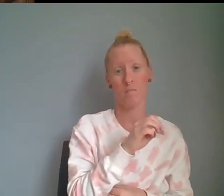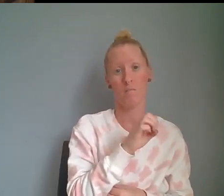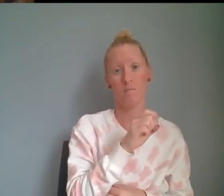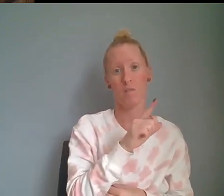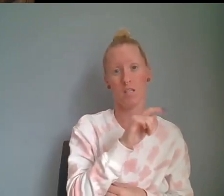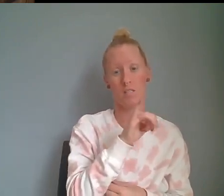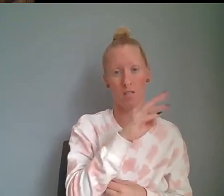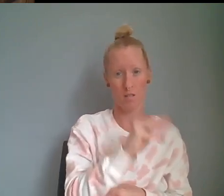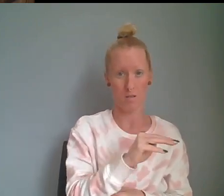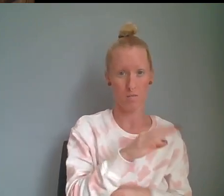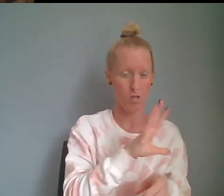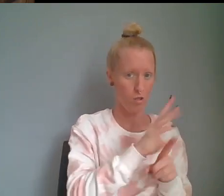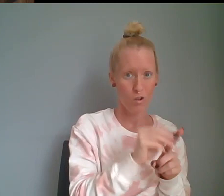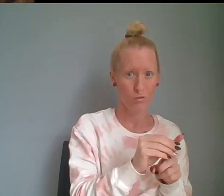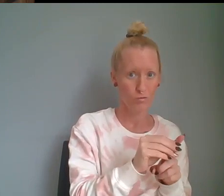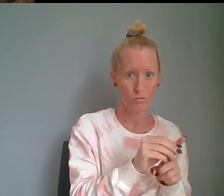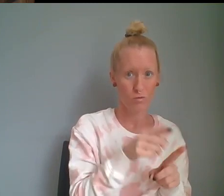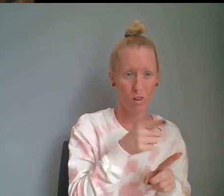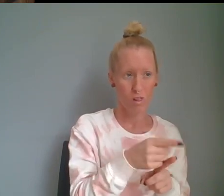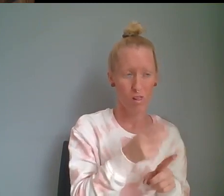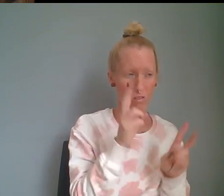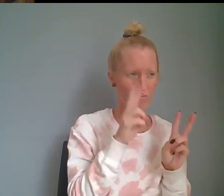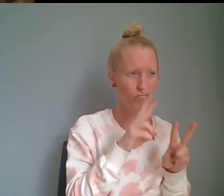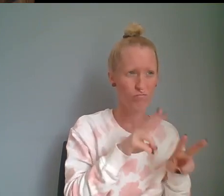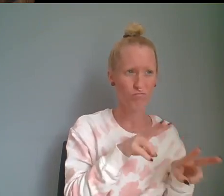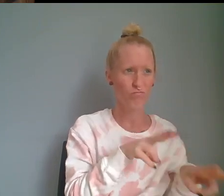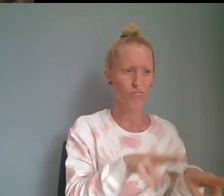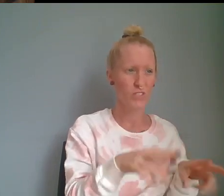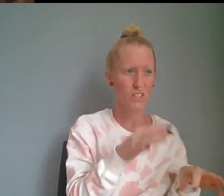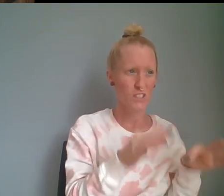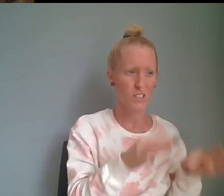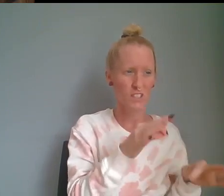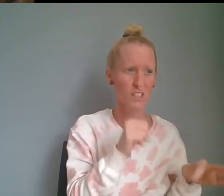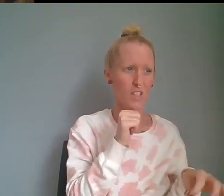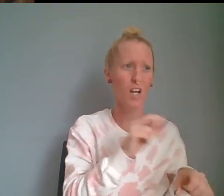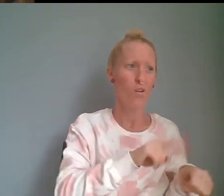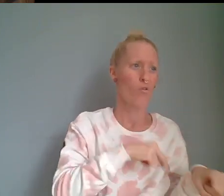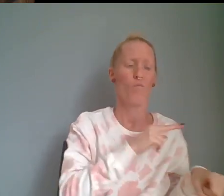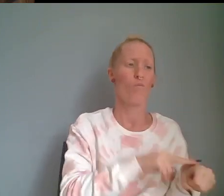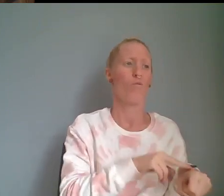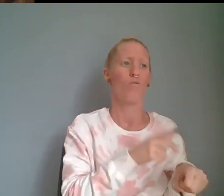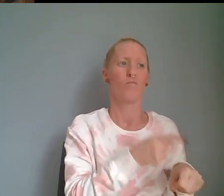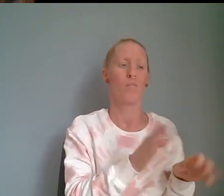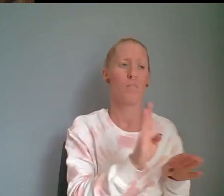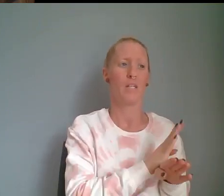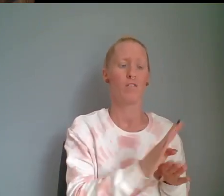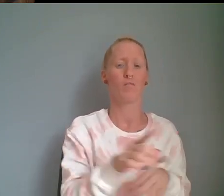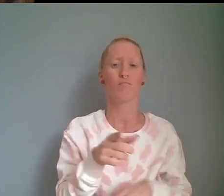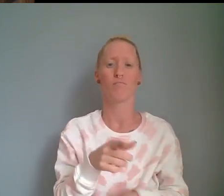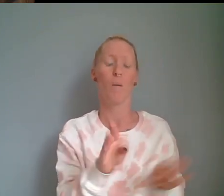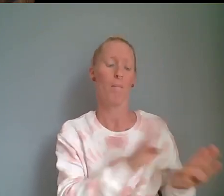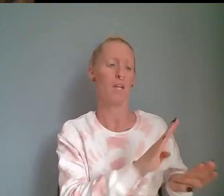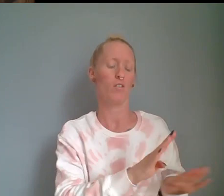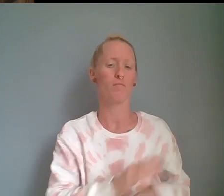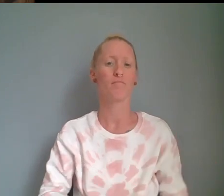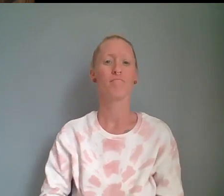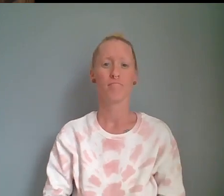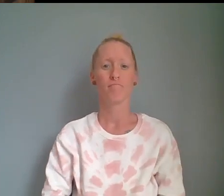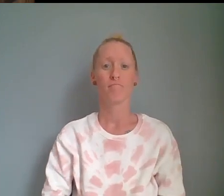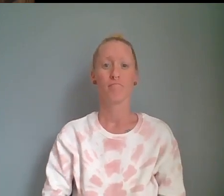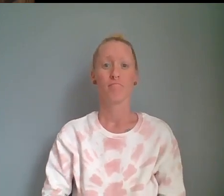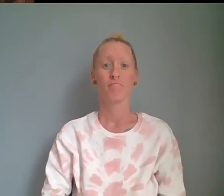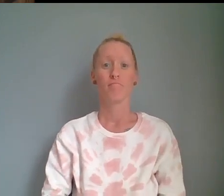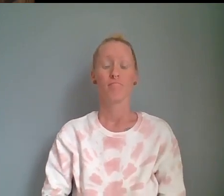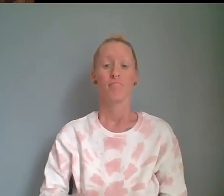fairly recently, was often looked upon as very atypical or abnormal behavior. The